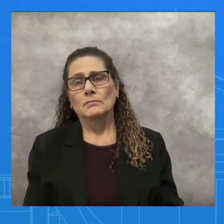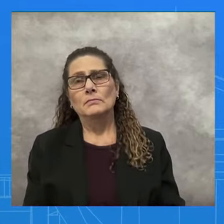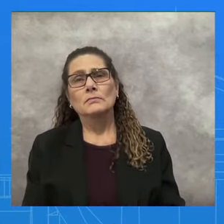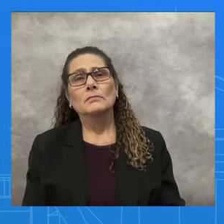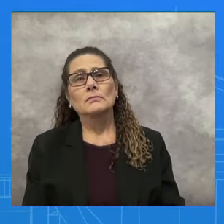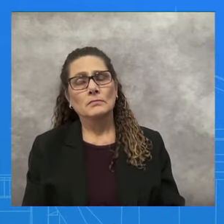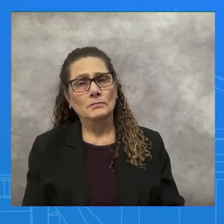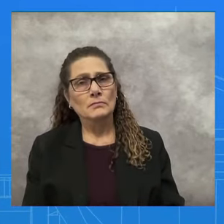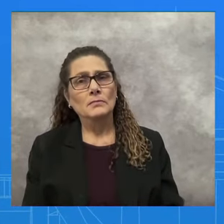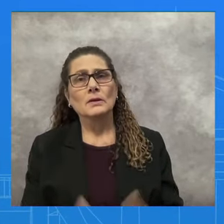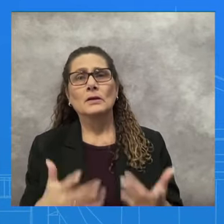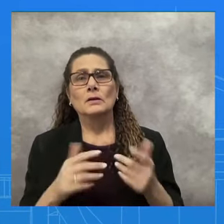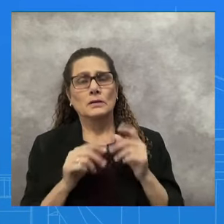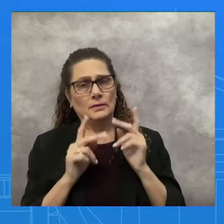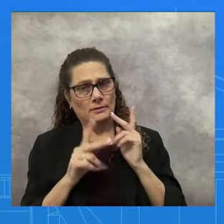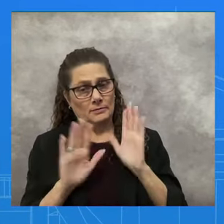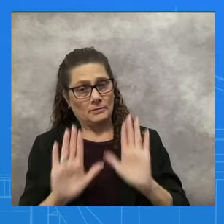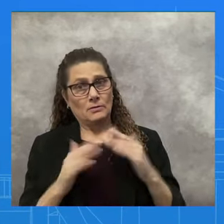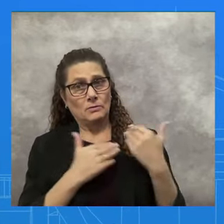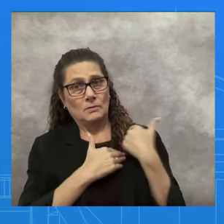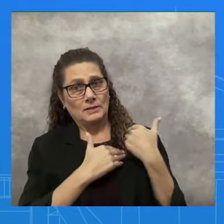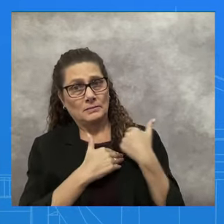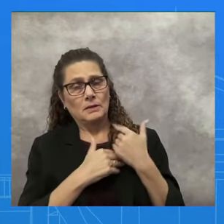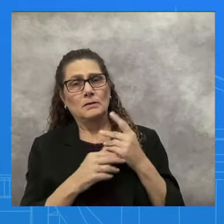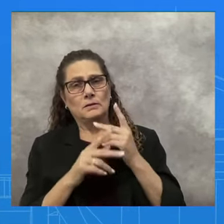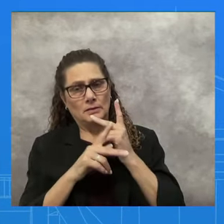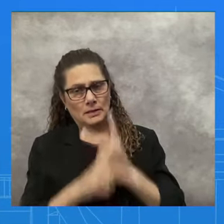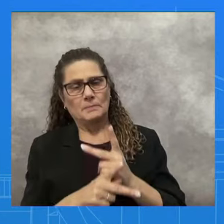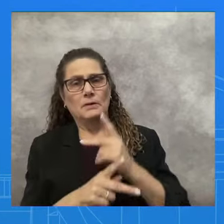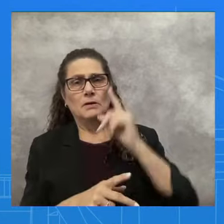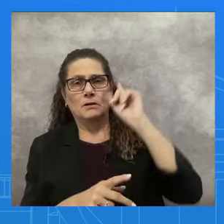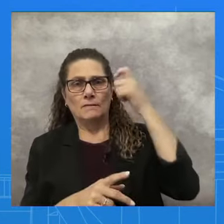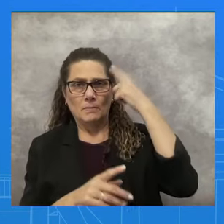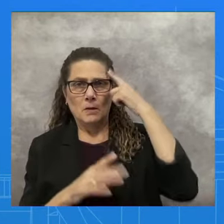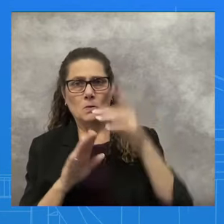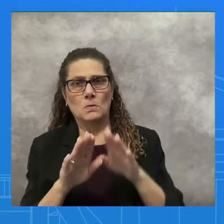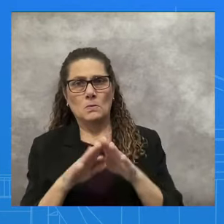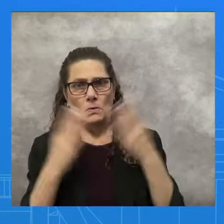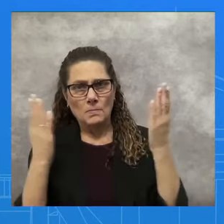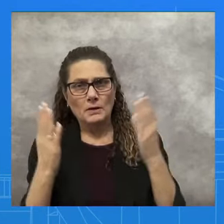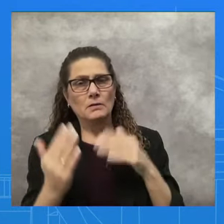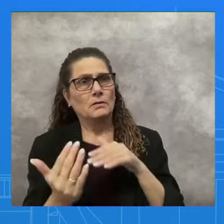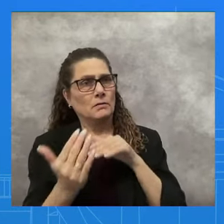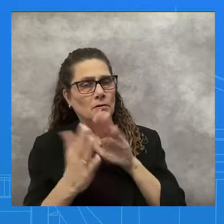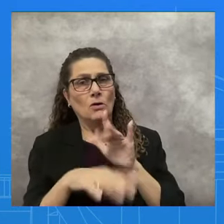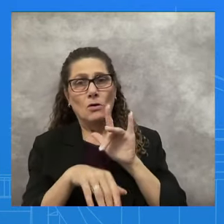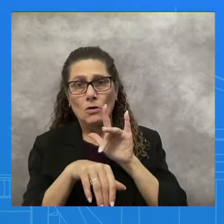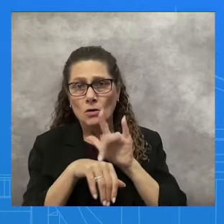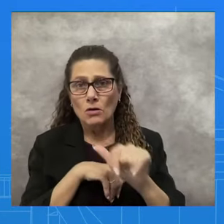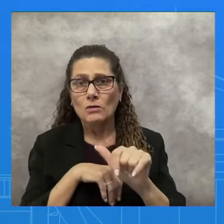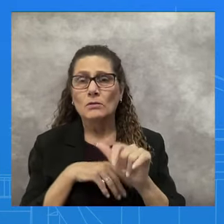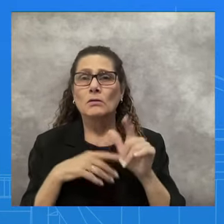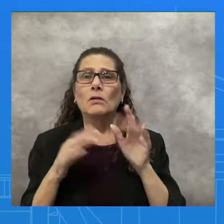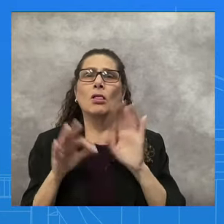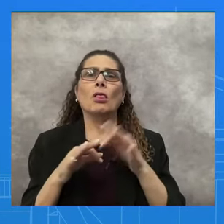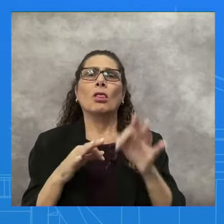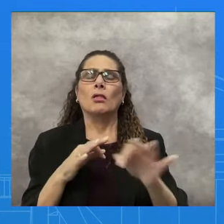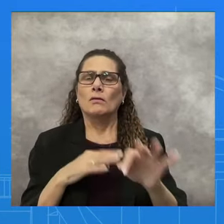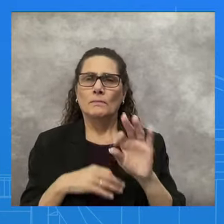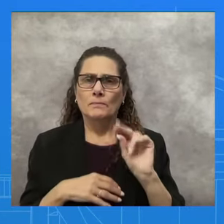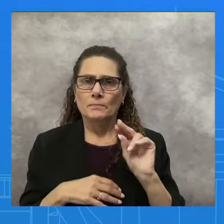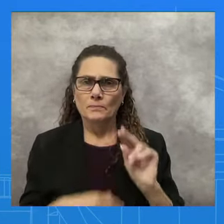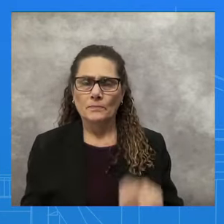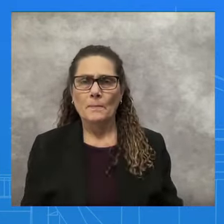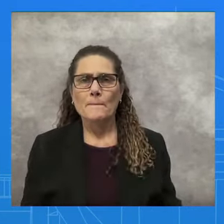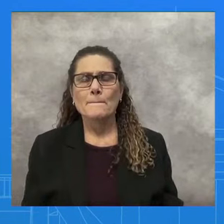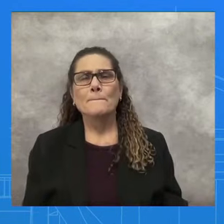so that's what we want to see. That's what we want to see. And they should act sooner, not later. Okay, John. Thanks a lot, Karine. The other day you were